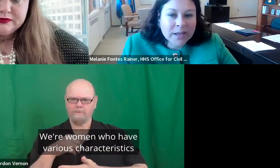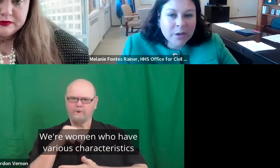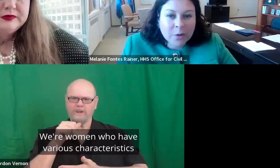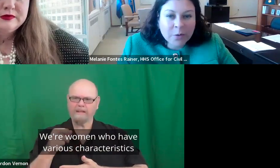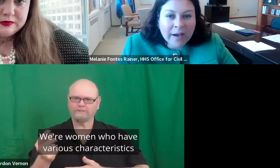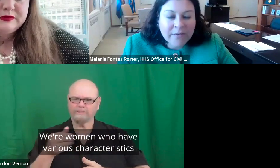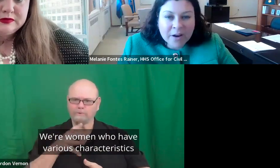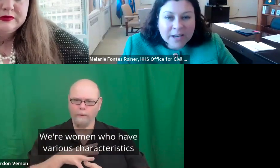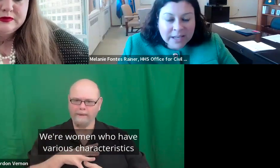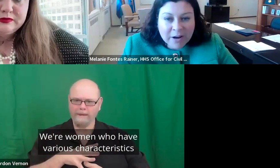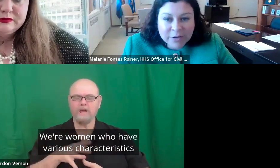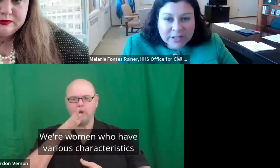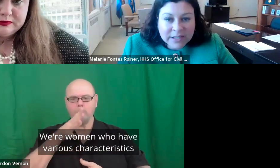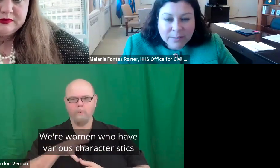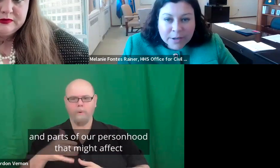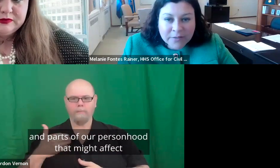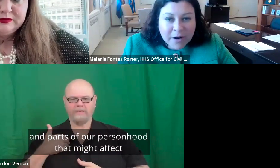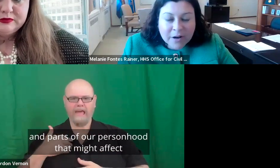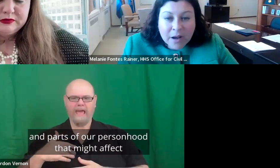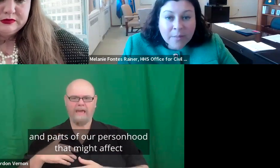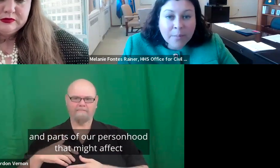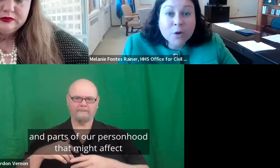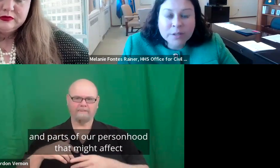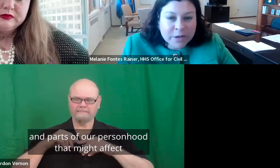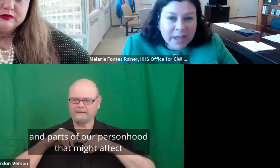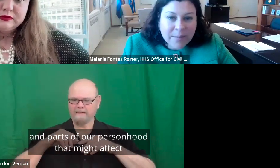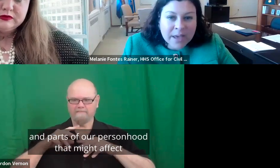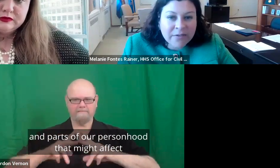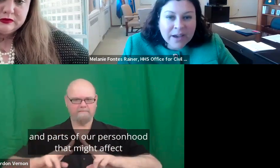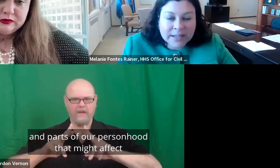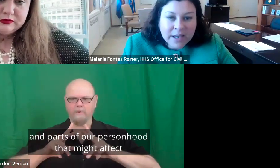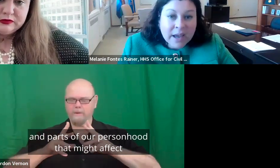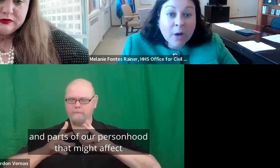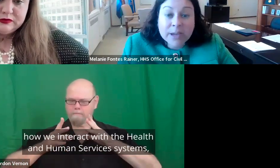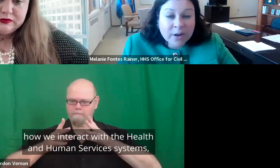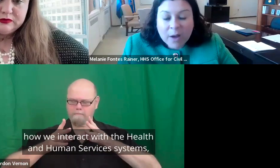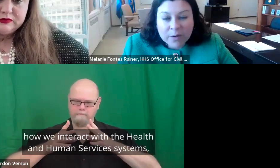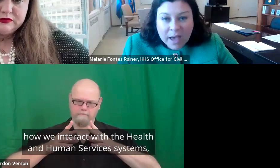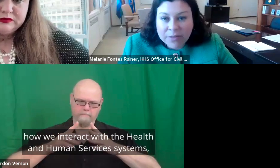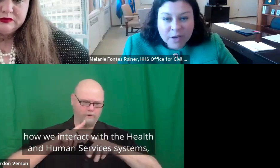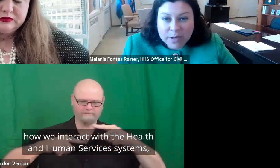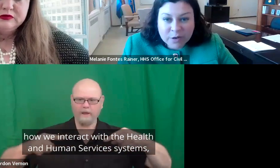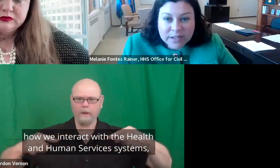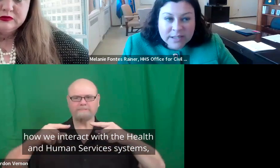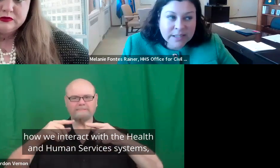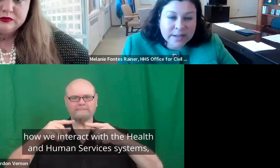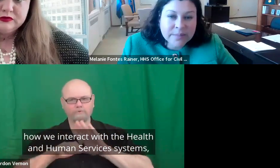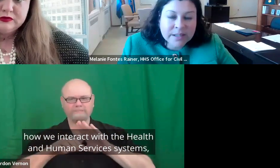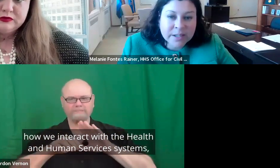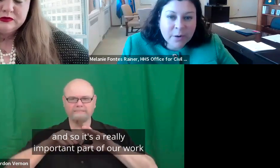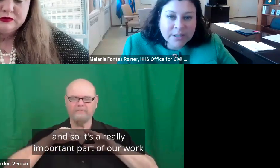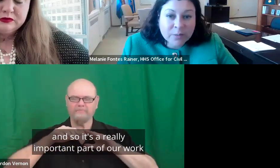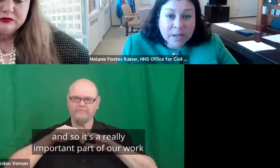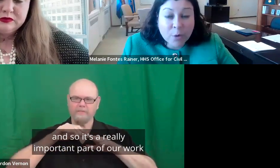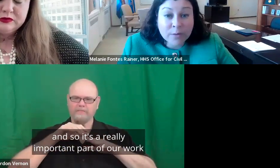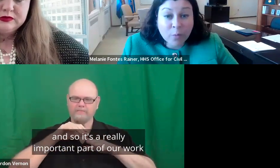We're women who have various characteristics and parts of our personhood that might affect how we interact with the health and human services systems.